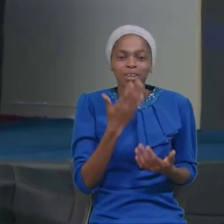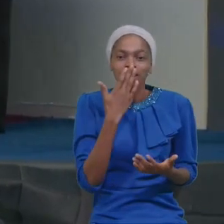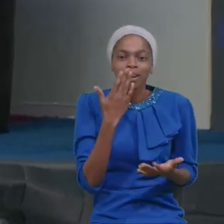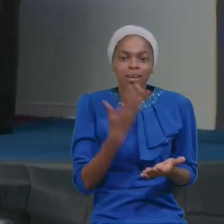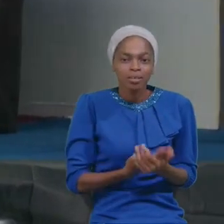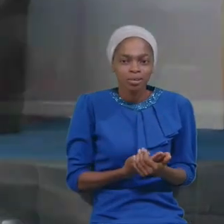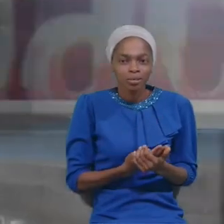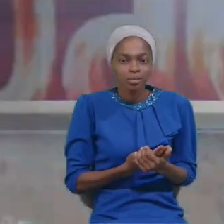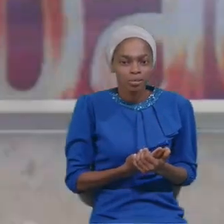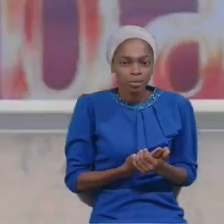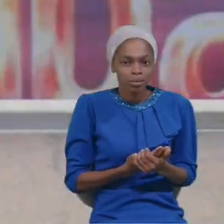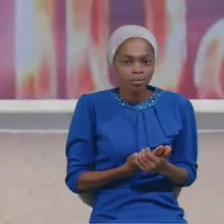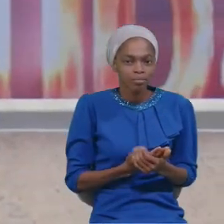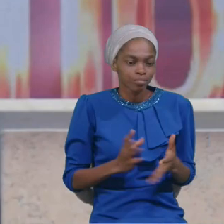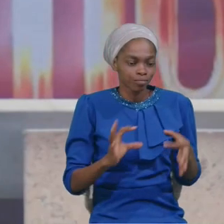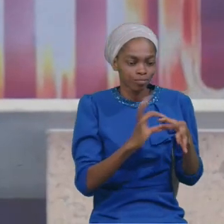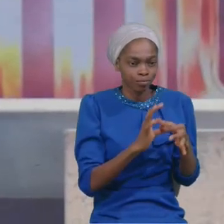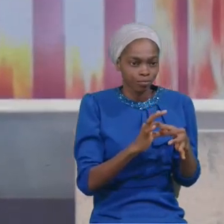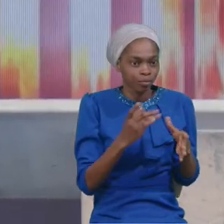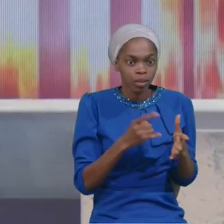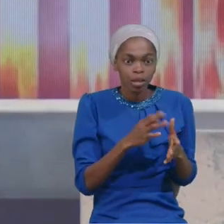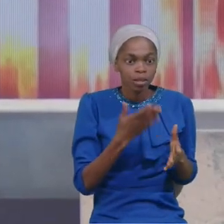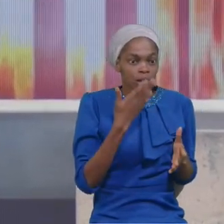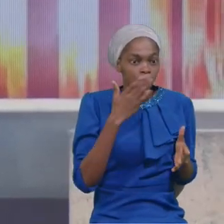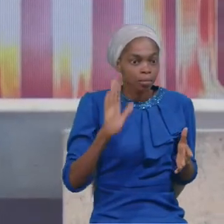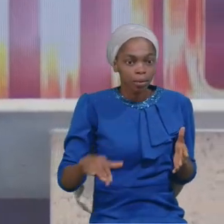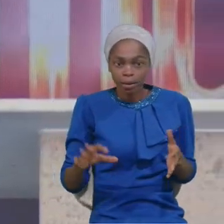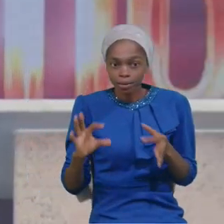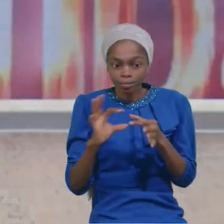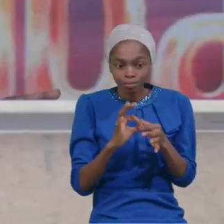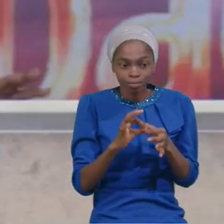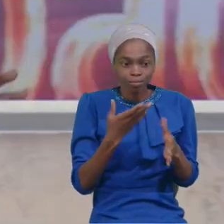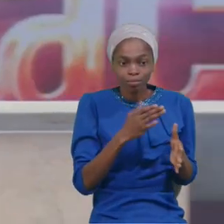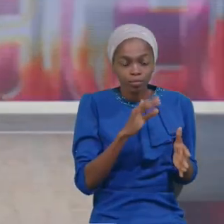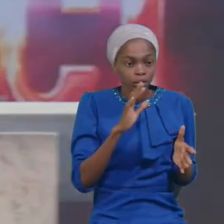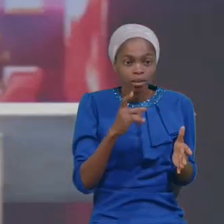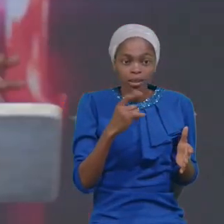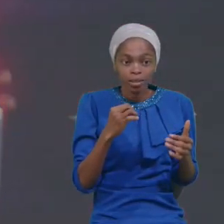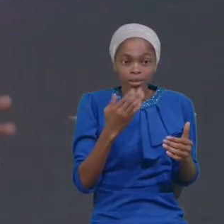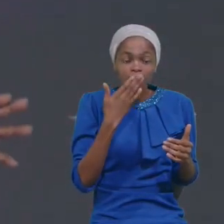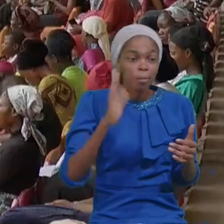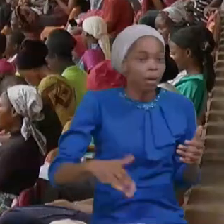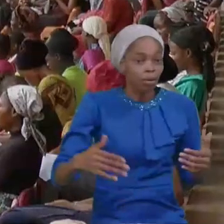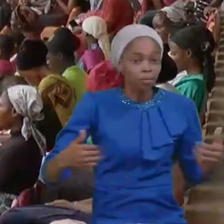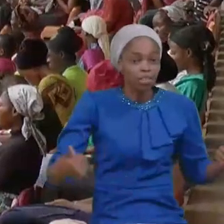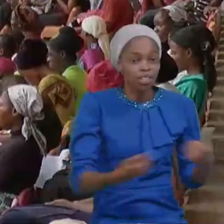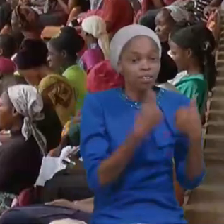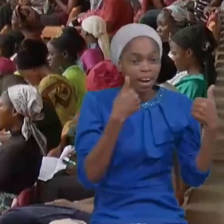competition. There is unhealthy competition. But you and I will have good